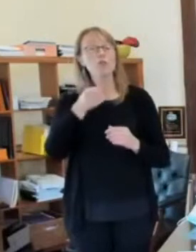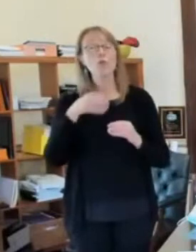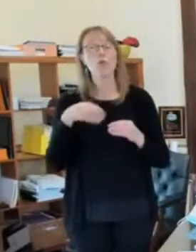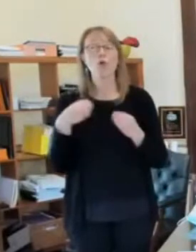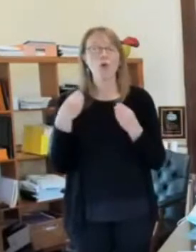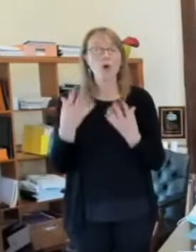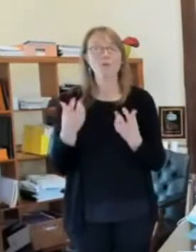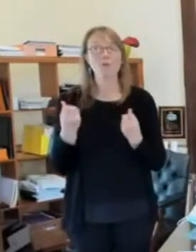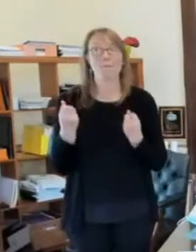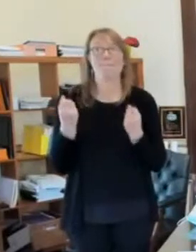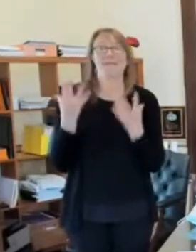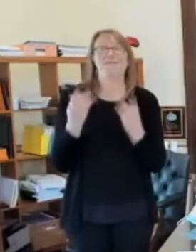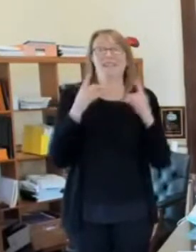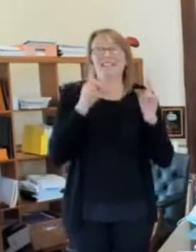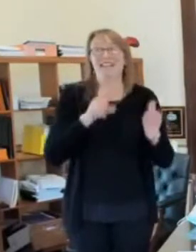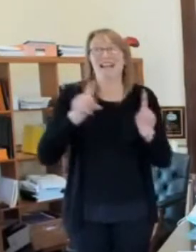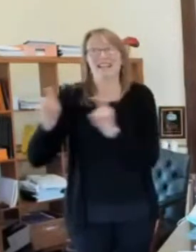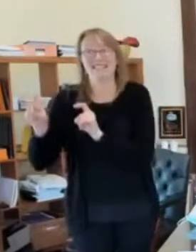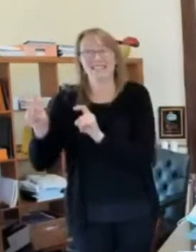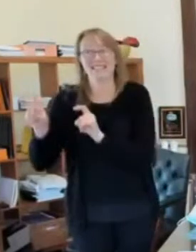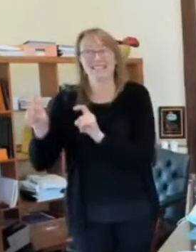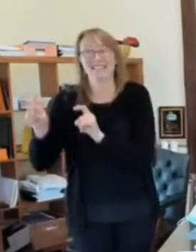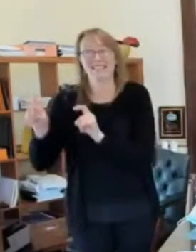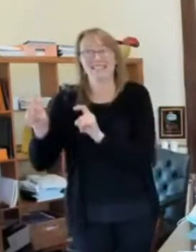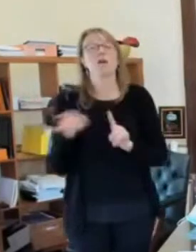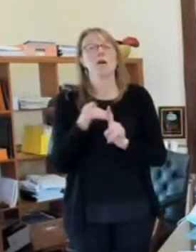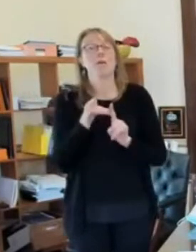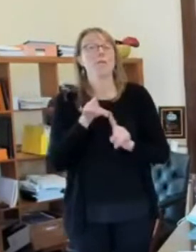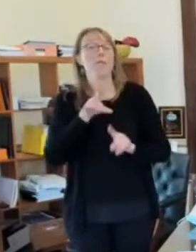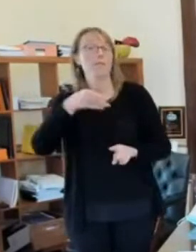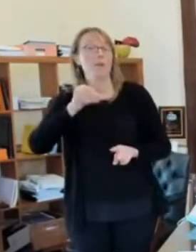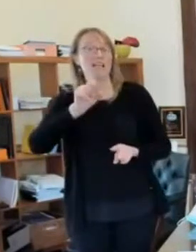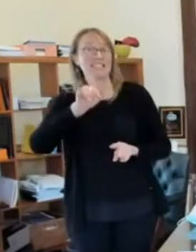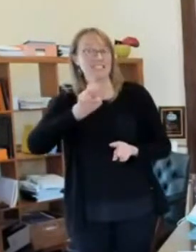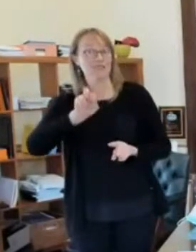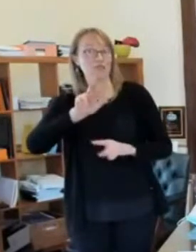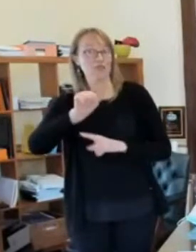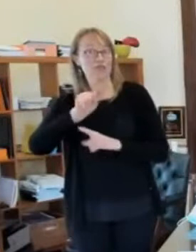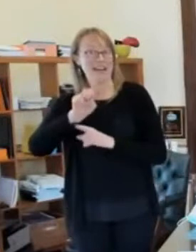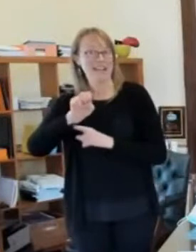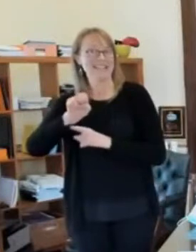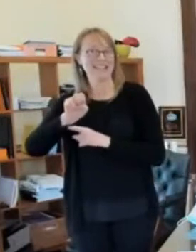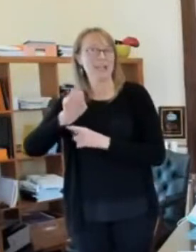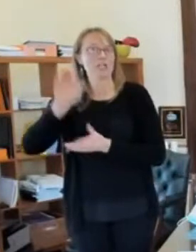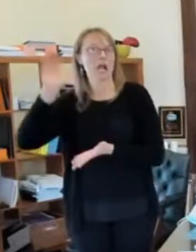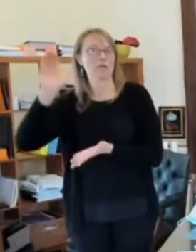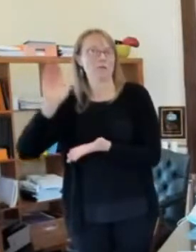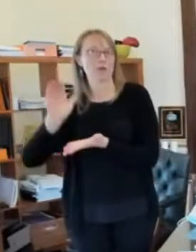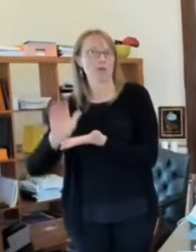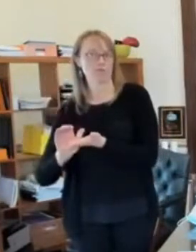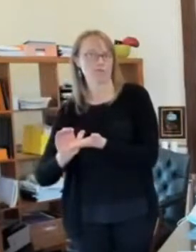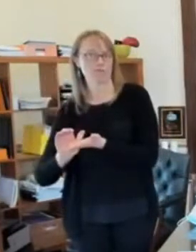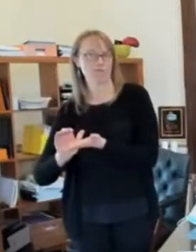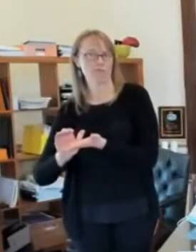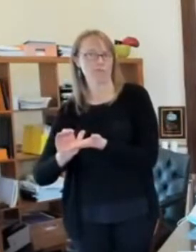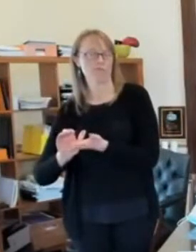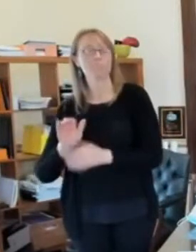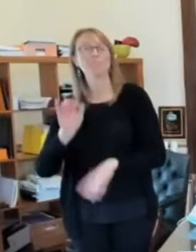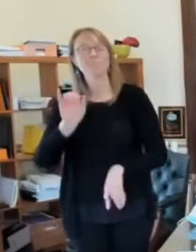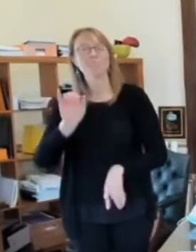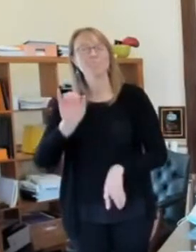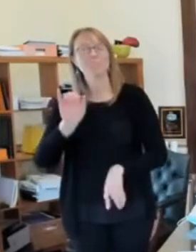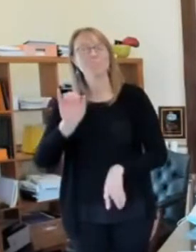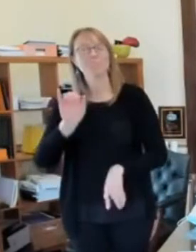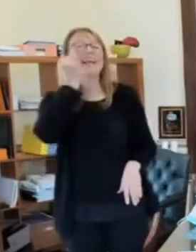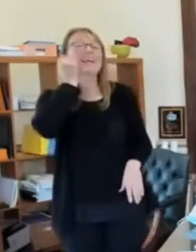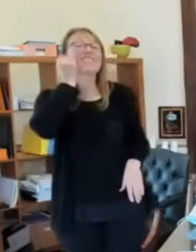So if you only test the people that, let's say, are sick and go into the hospital, that's what we were doing way, way, way back when, the